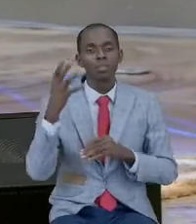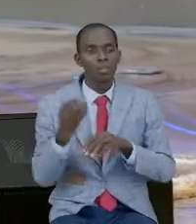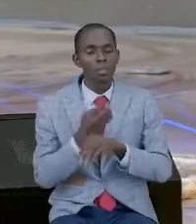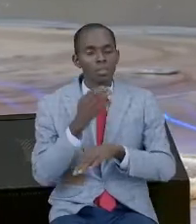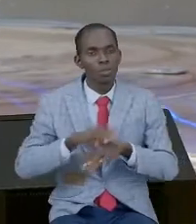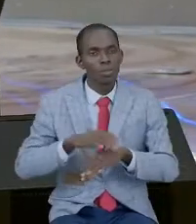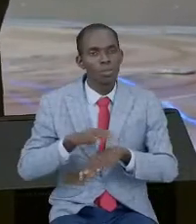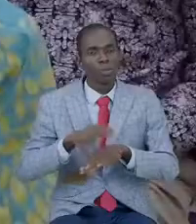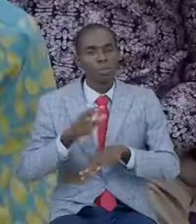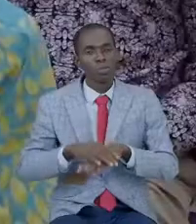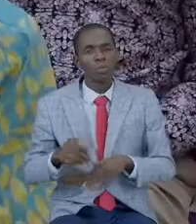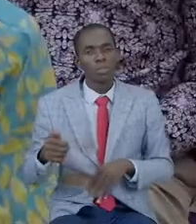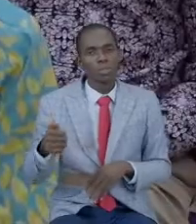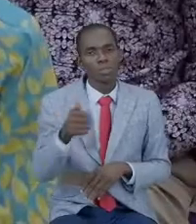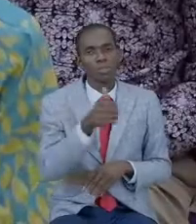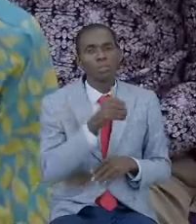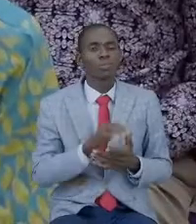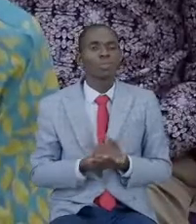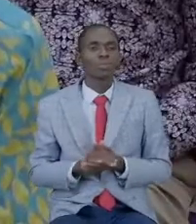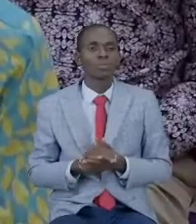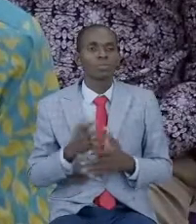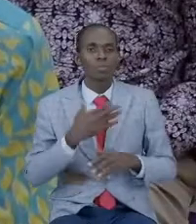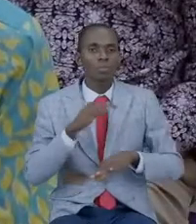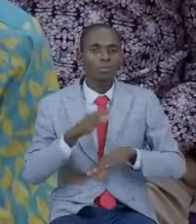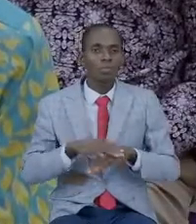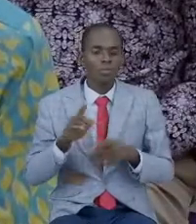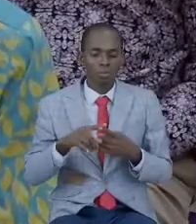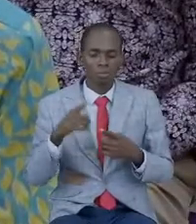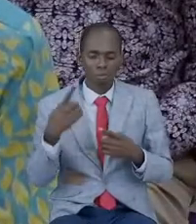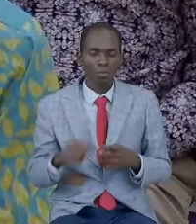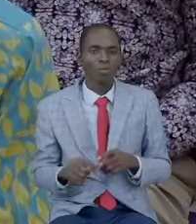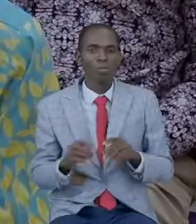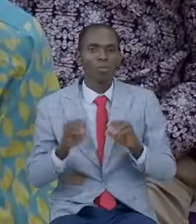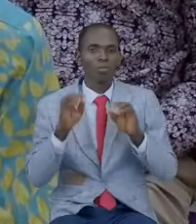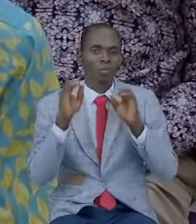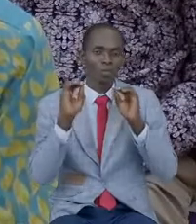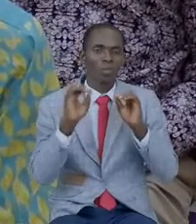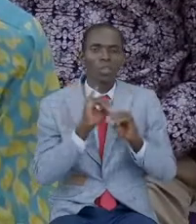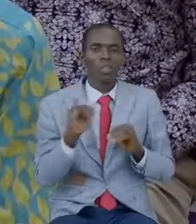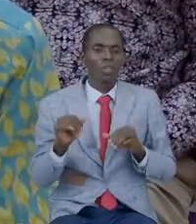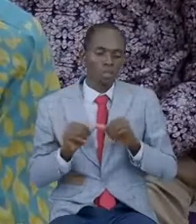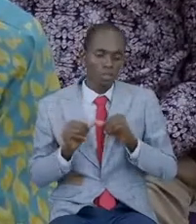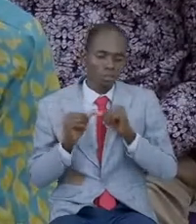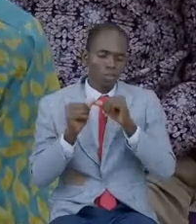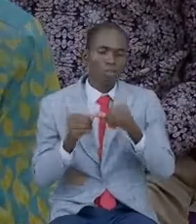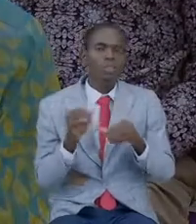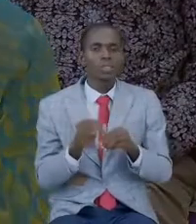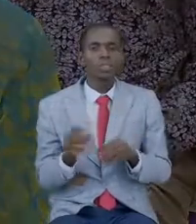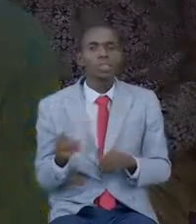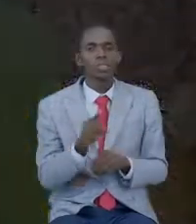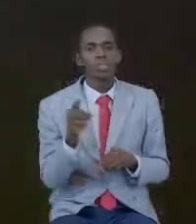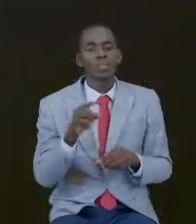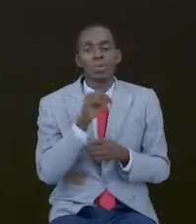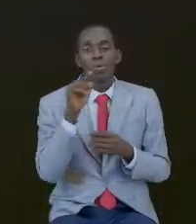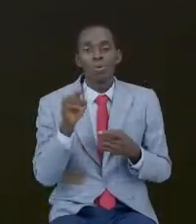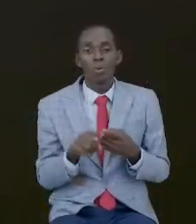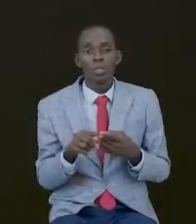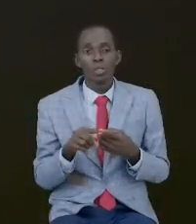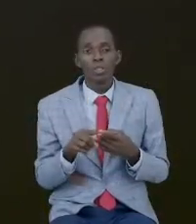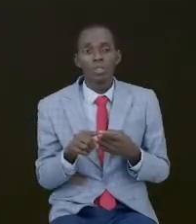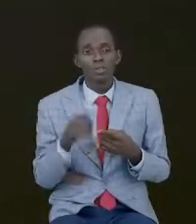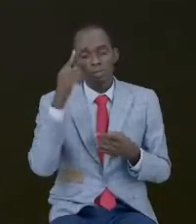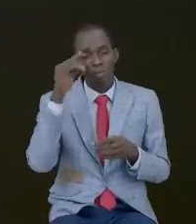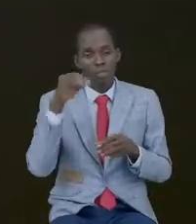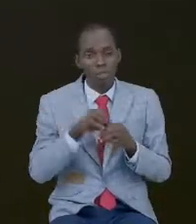unto thyself and unto the doctrine, continue in them, for in doing